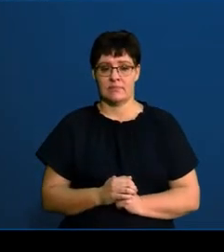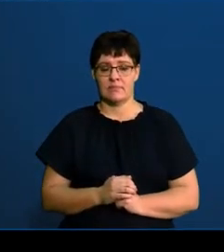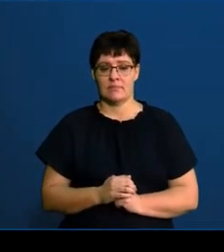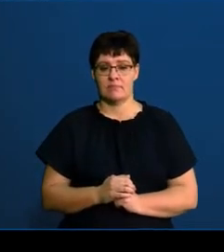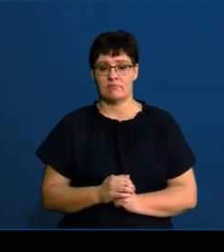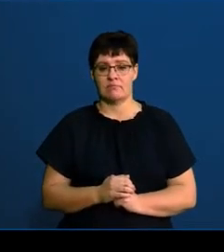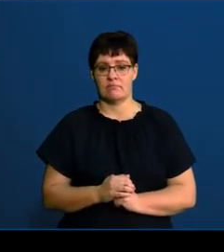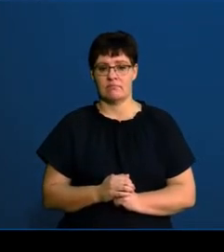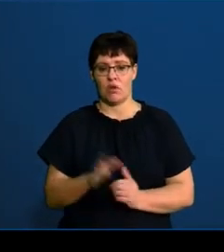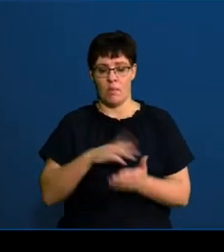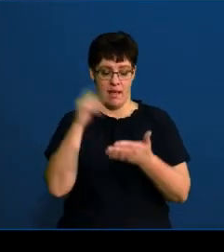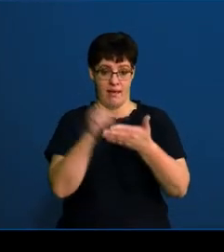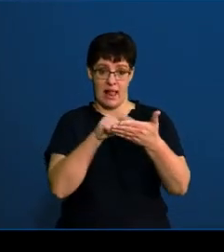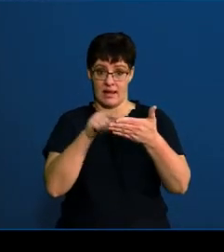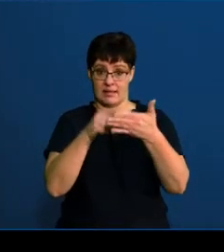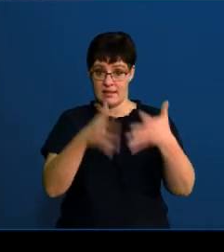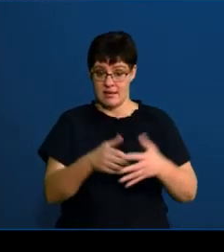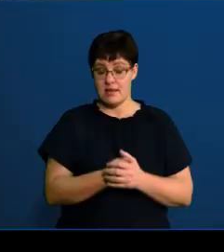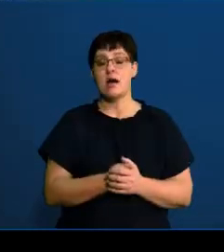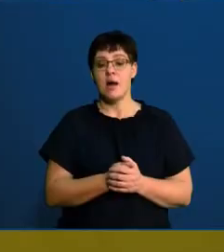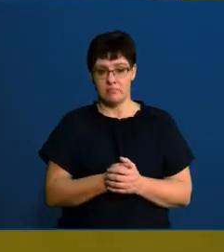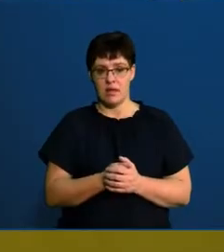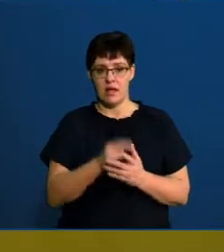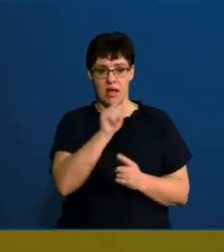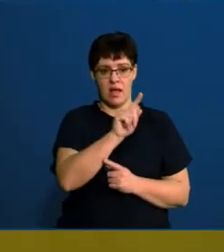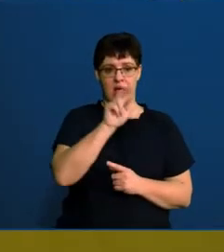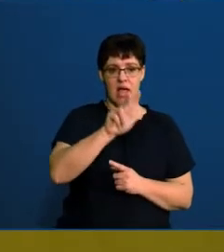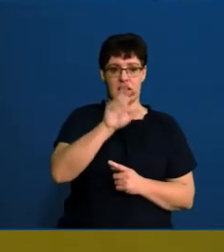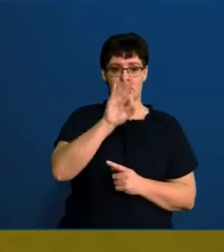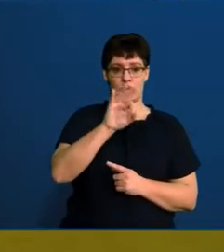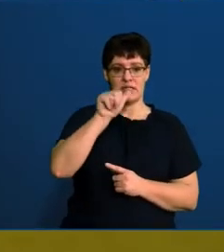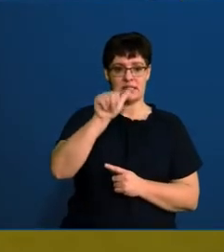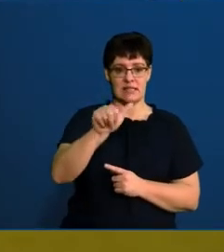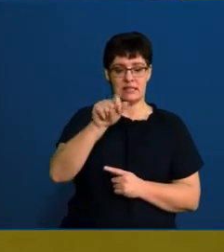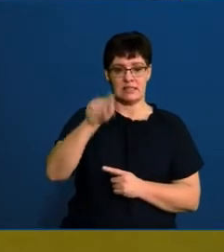Right, on my calculator, I'm going to take that amount, which is your